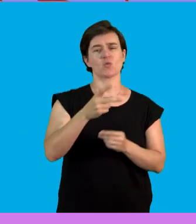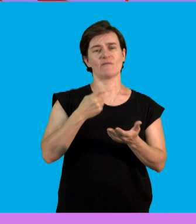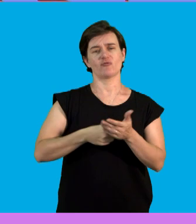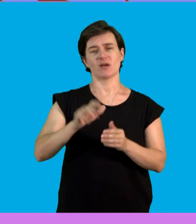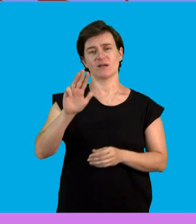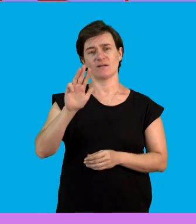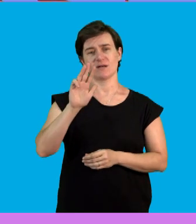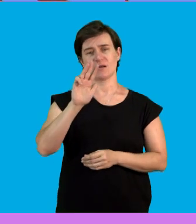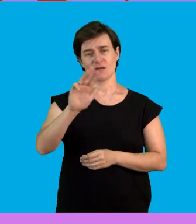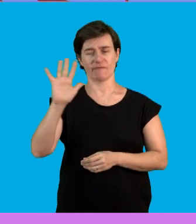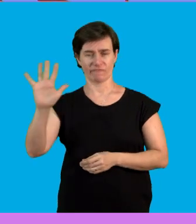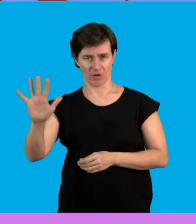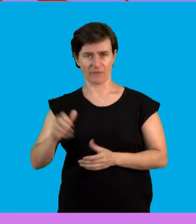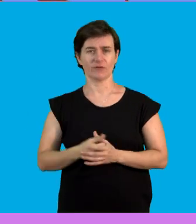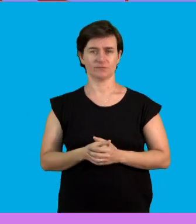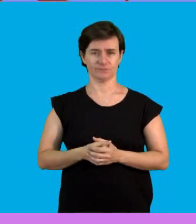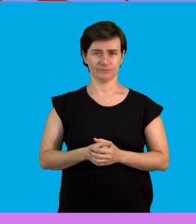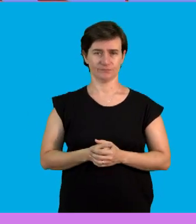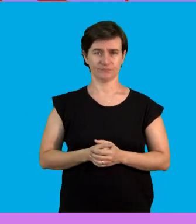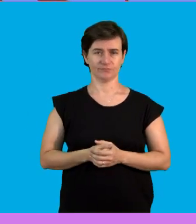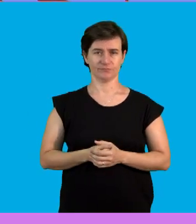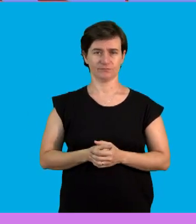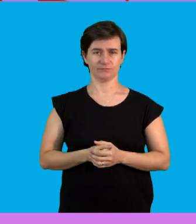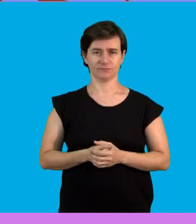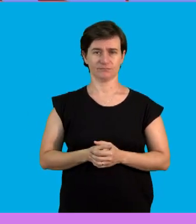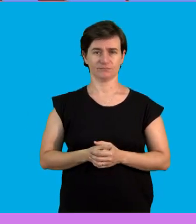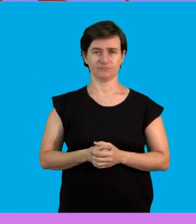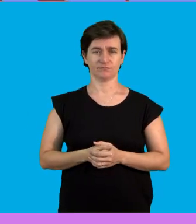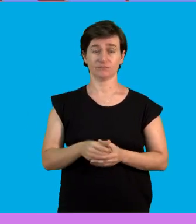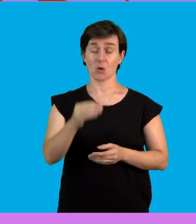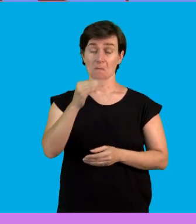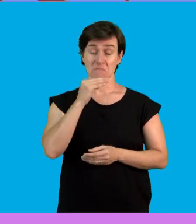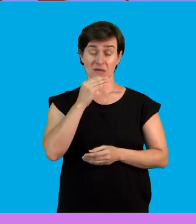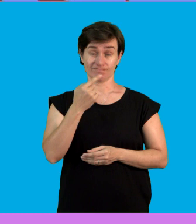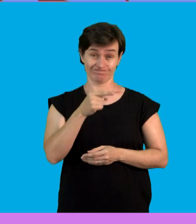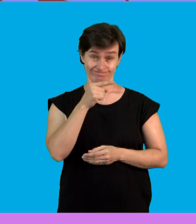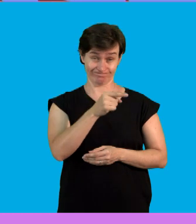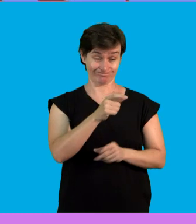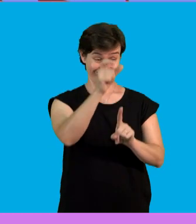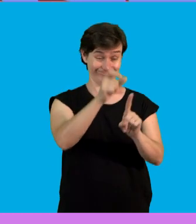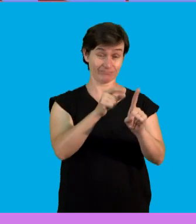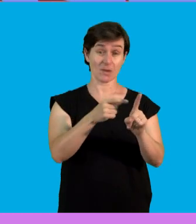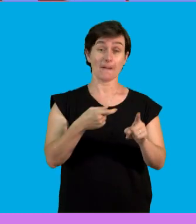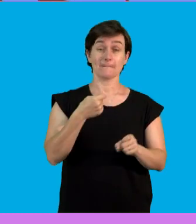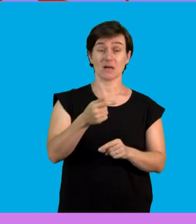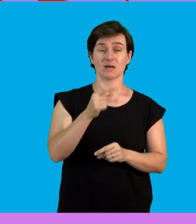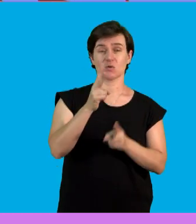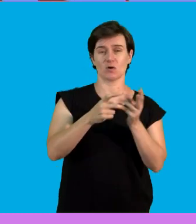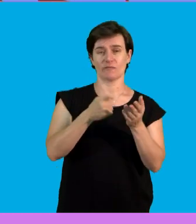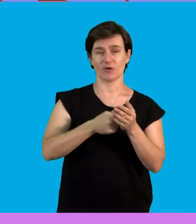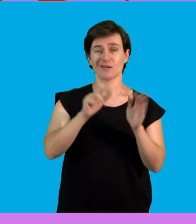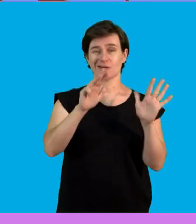of R12.95 on this. And that means for this transaction, she will pay